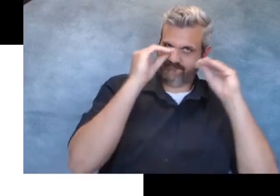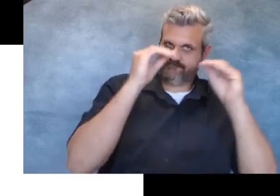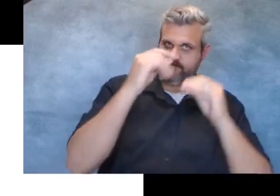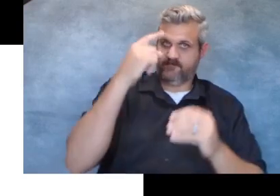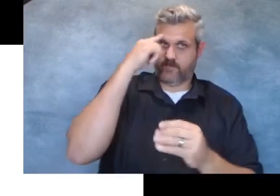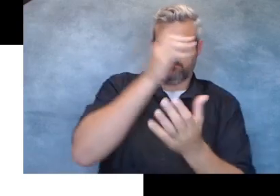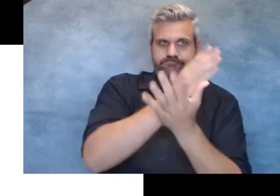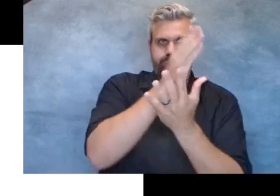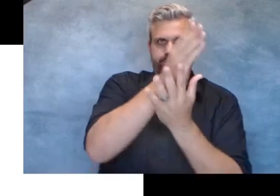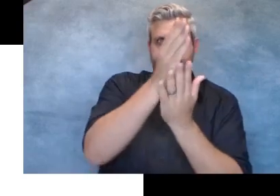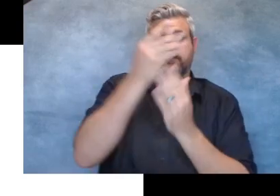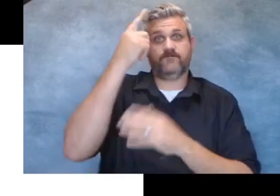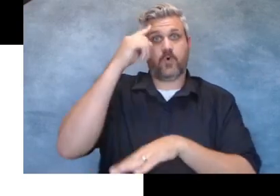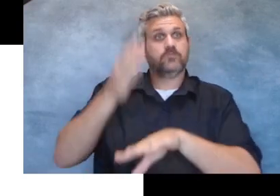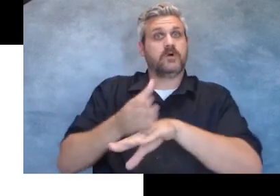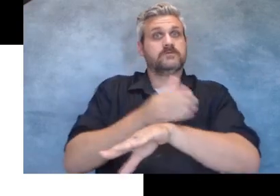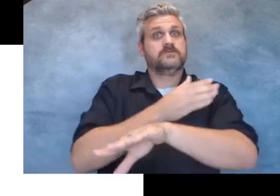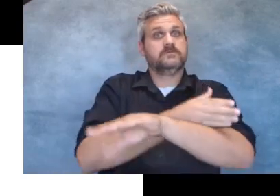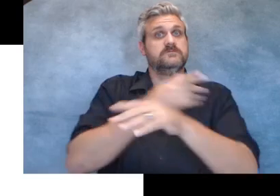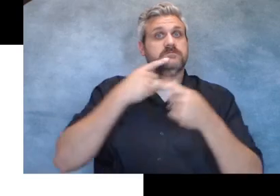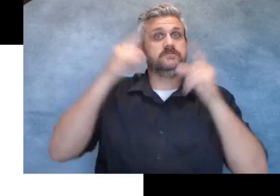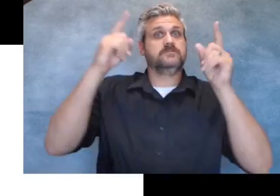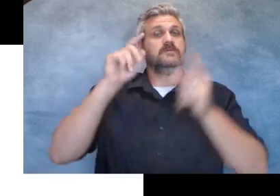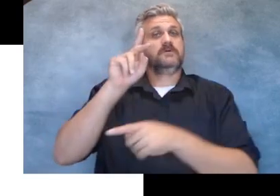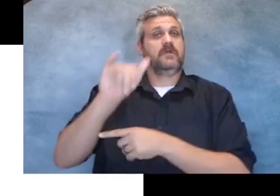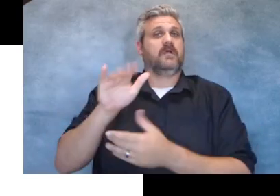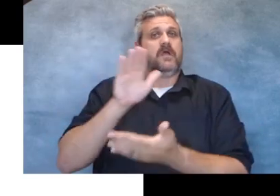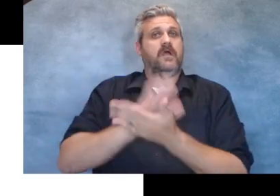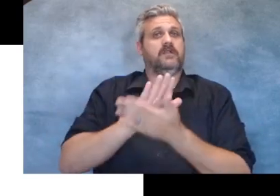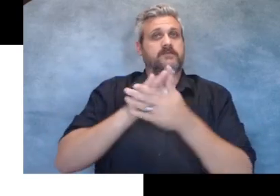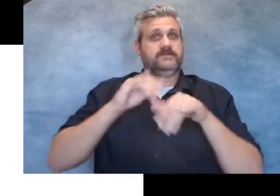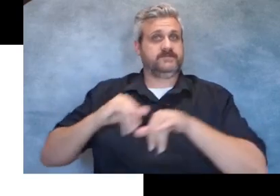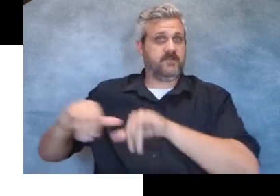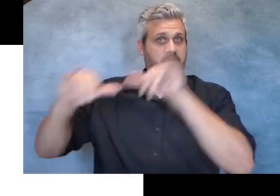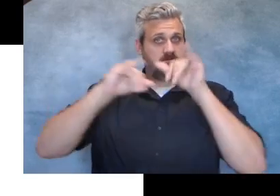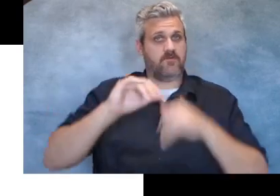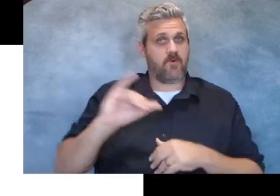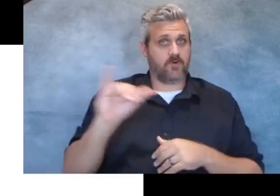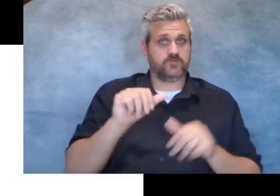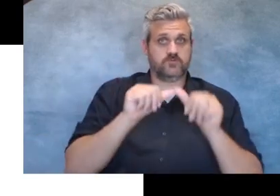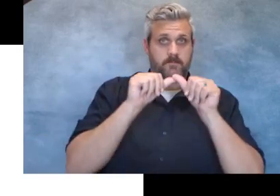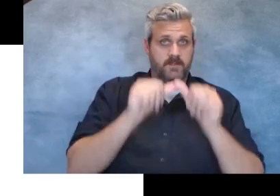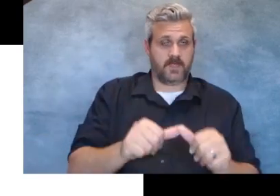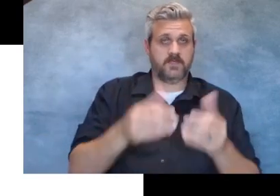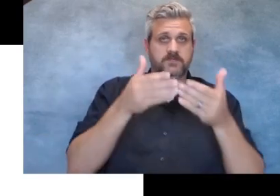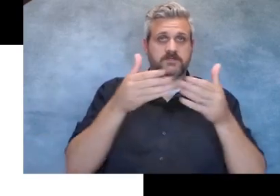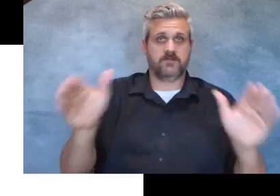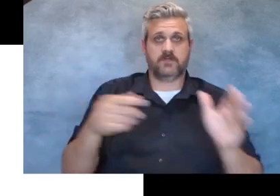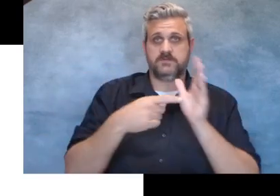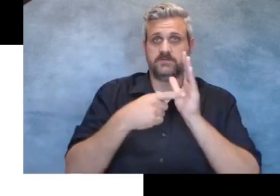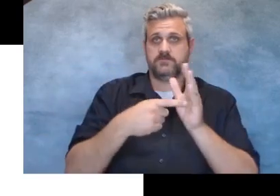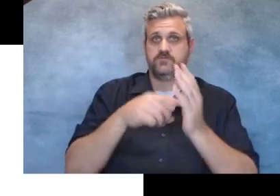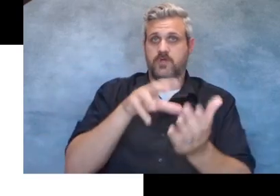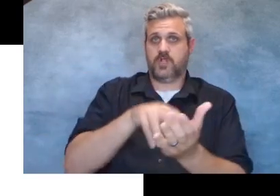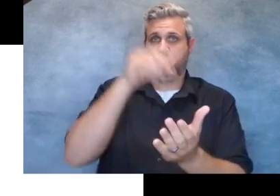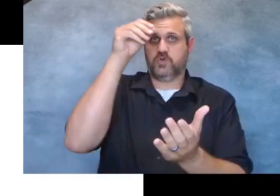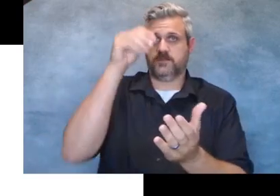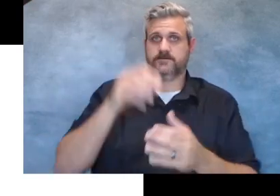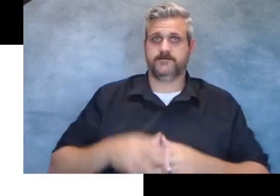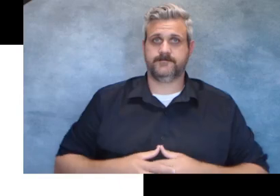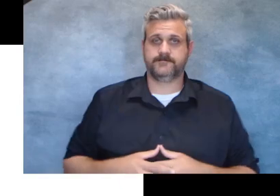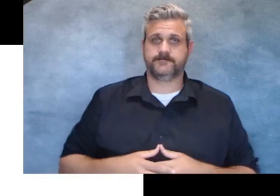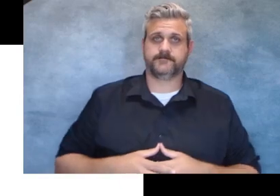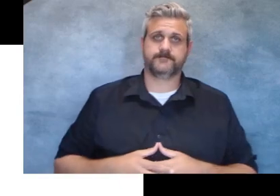make progress in the Kentucky academic standards and to maintain, generalize, and demonstrate learning.